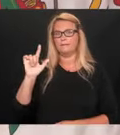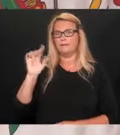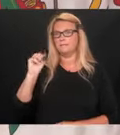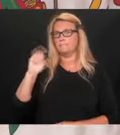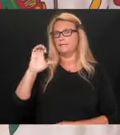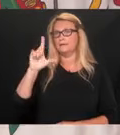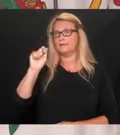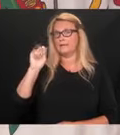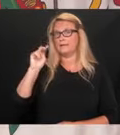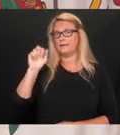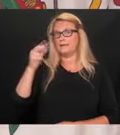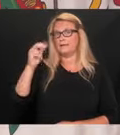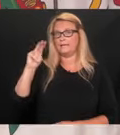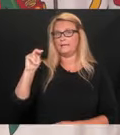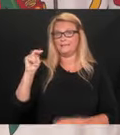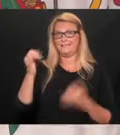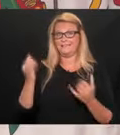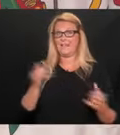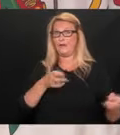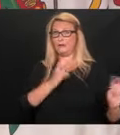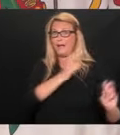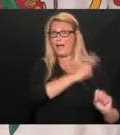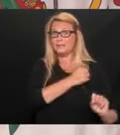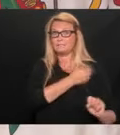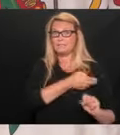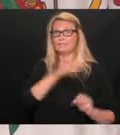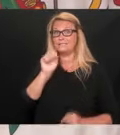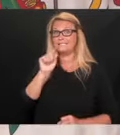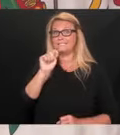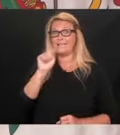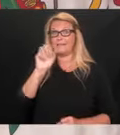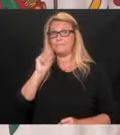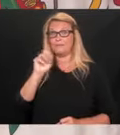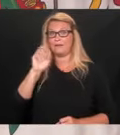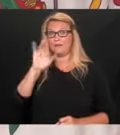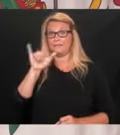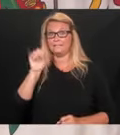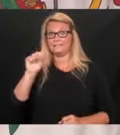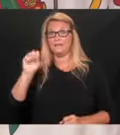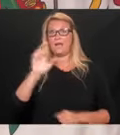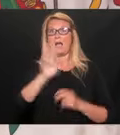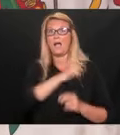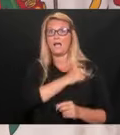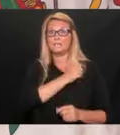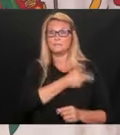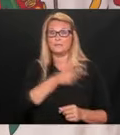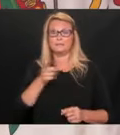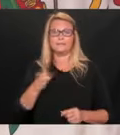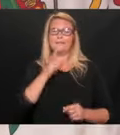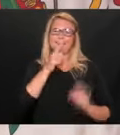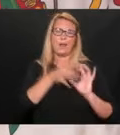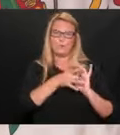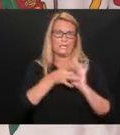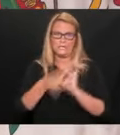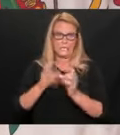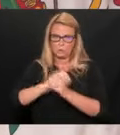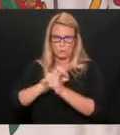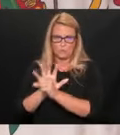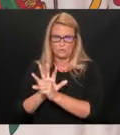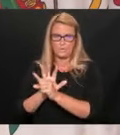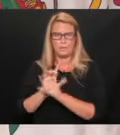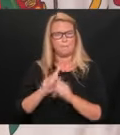And Gil is hospitalized at the St. Mary's Hospital in Huntington with a non-COVID illness. but he's having